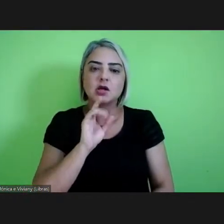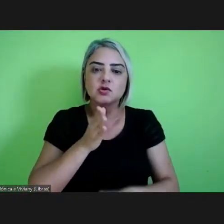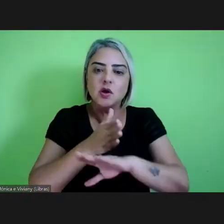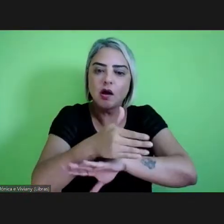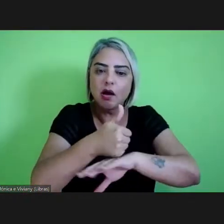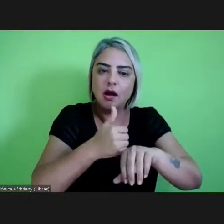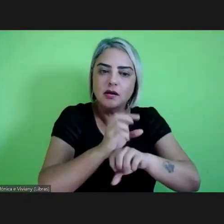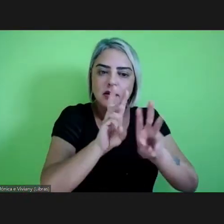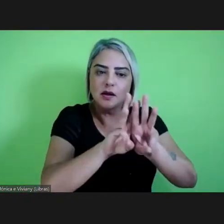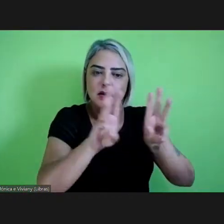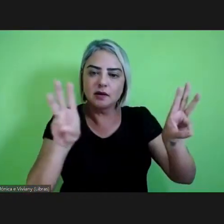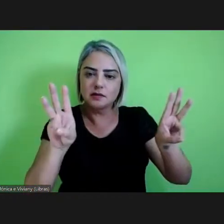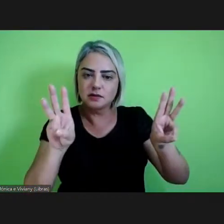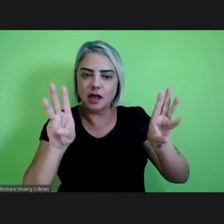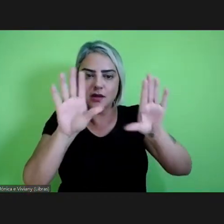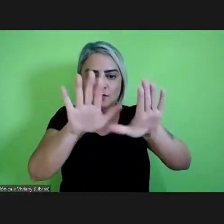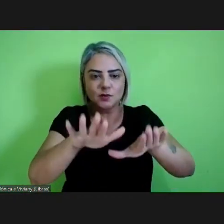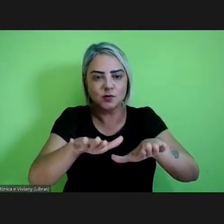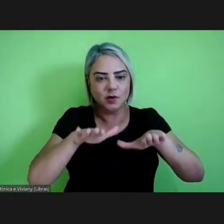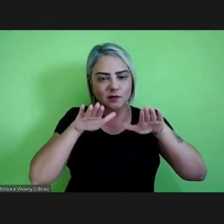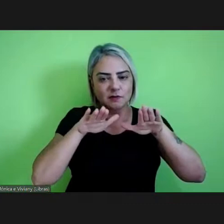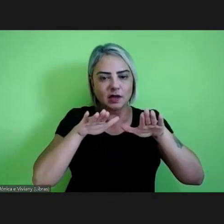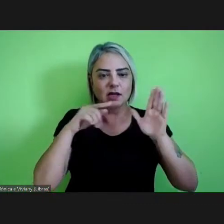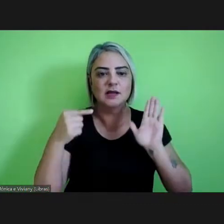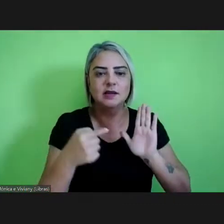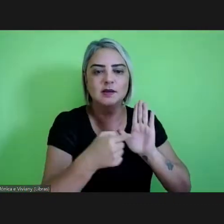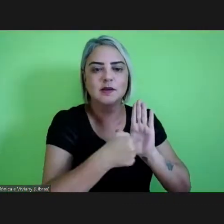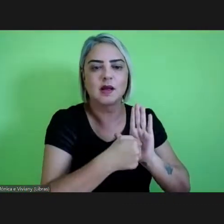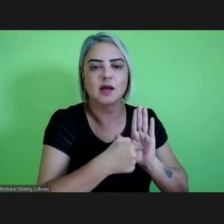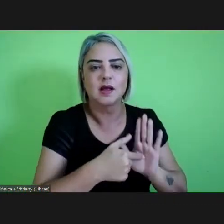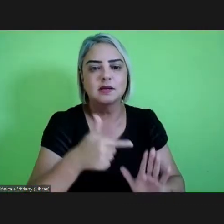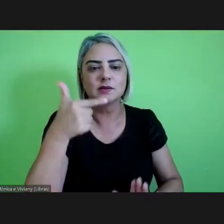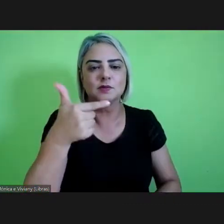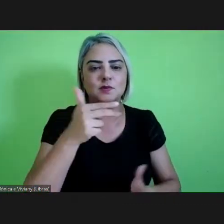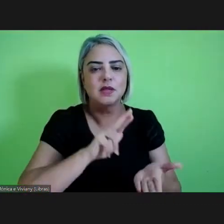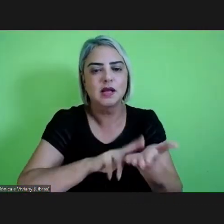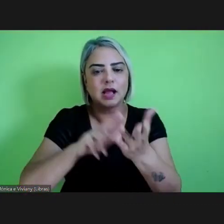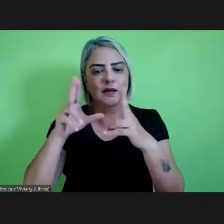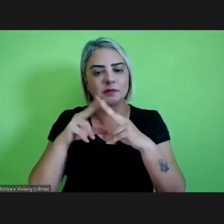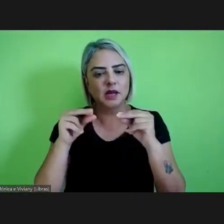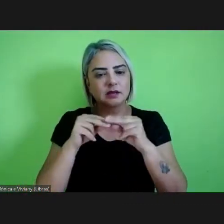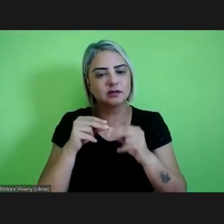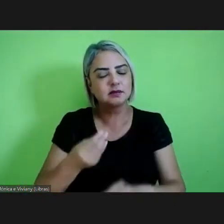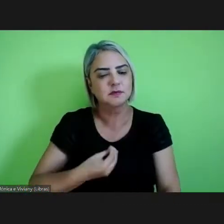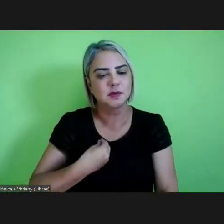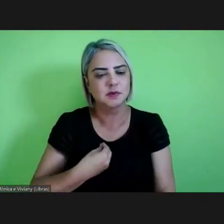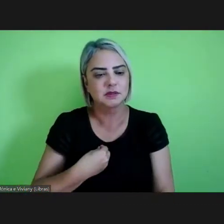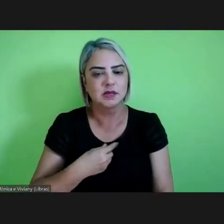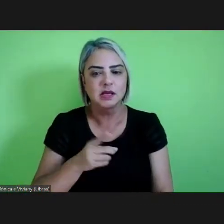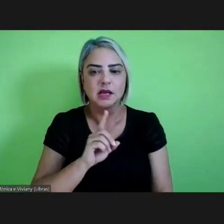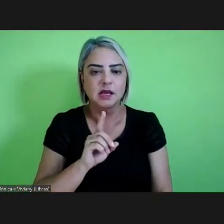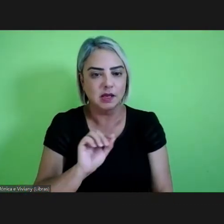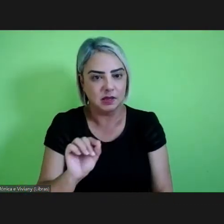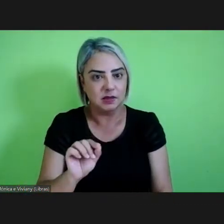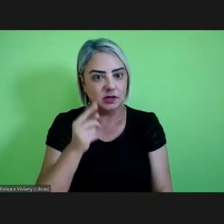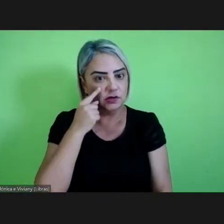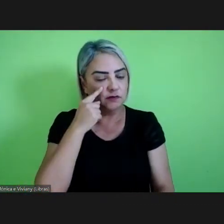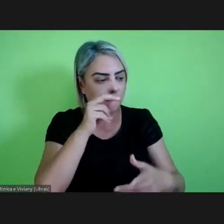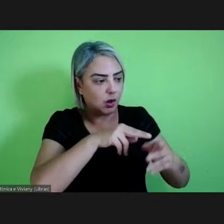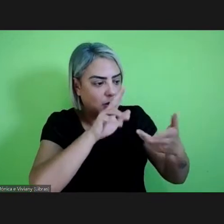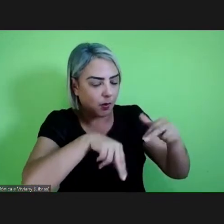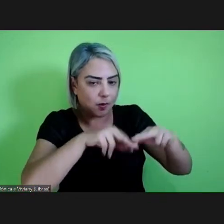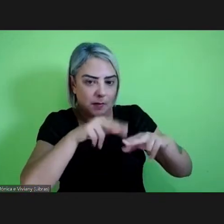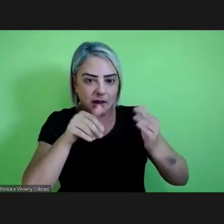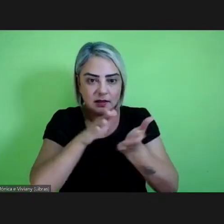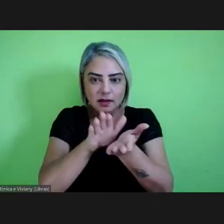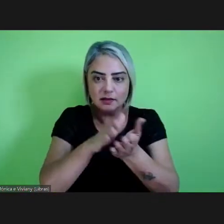is fundamental. Just access this website and click in the second letter from Brasilia, Segunda Carta de